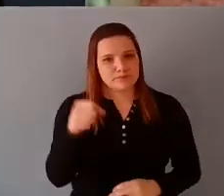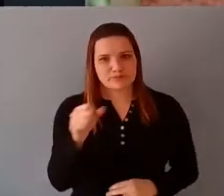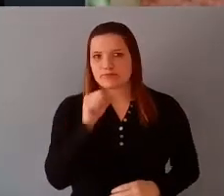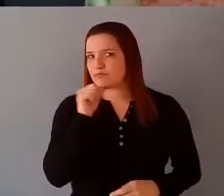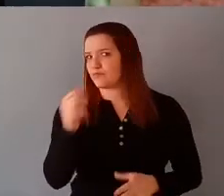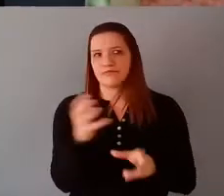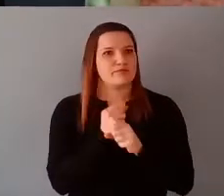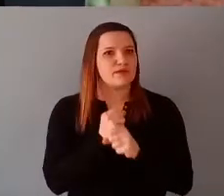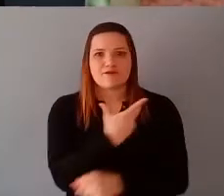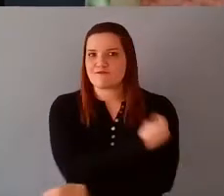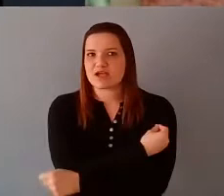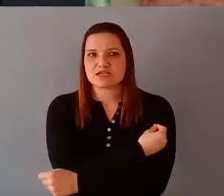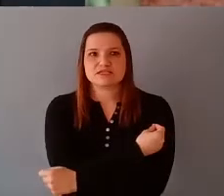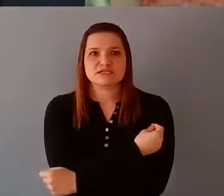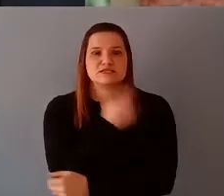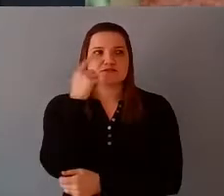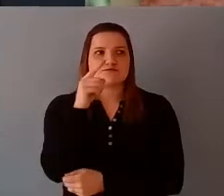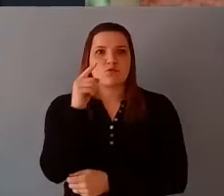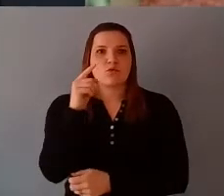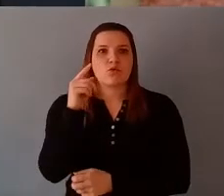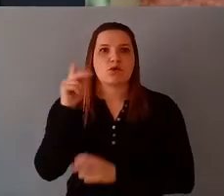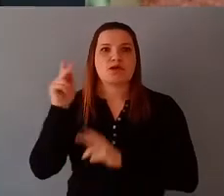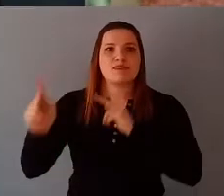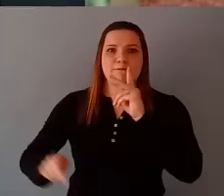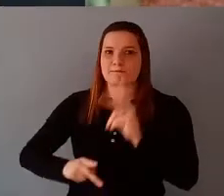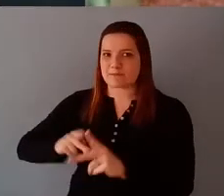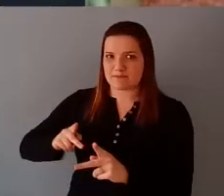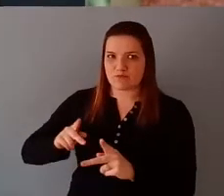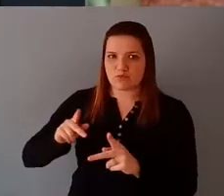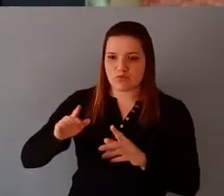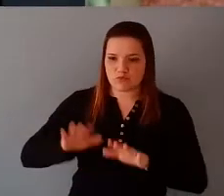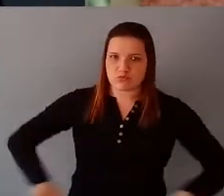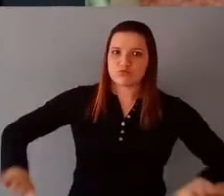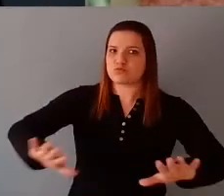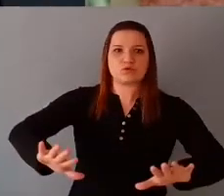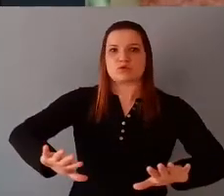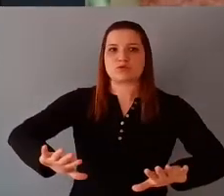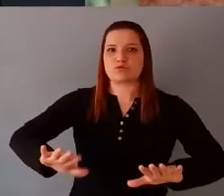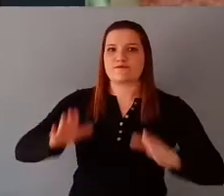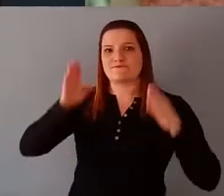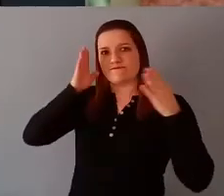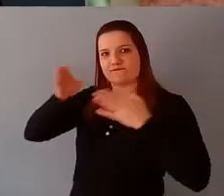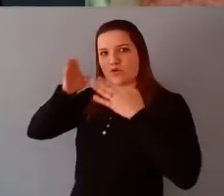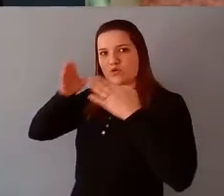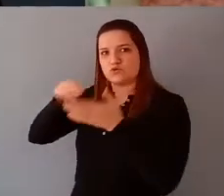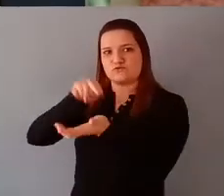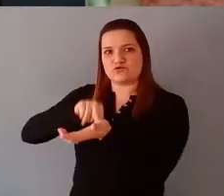receiving vaccine for the general public, that they are the conduit that is being used for